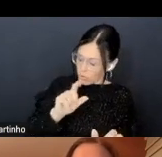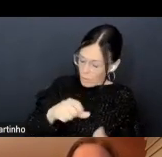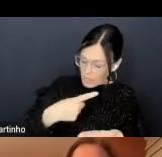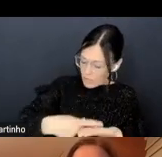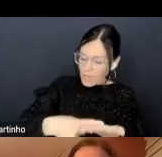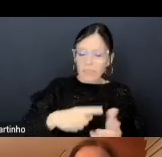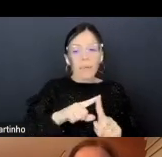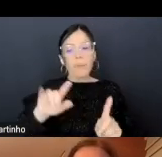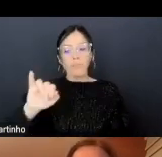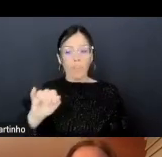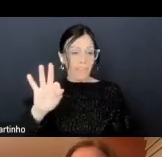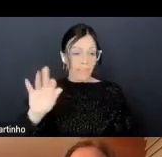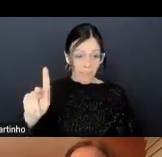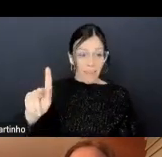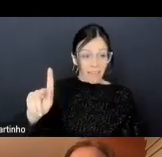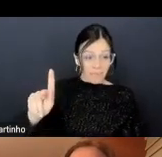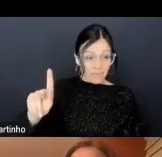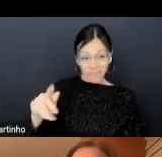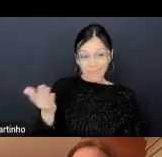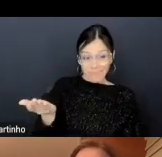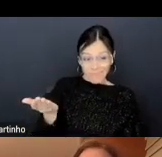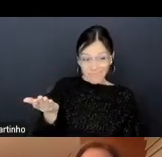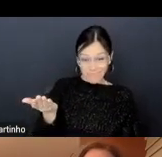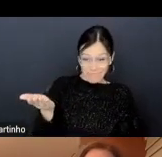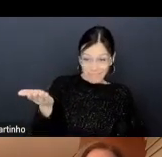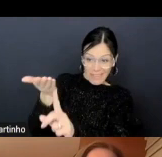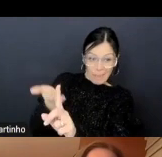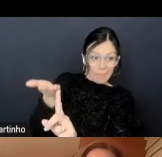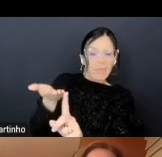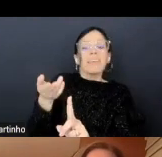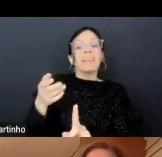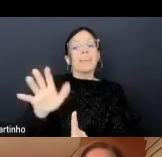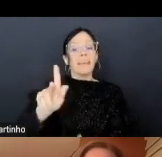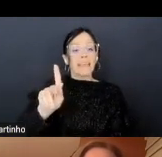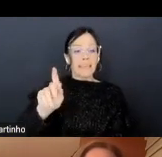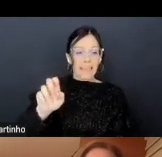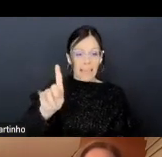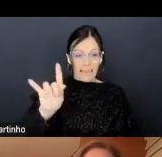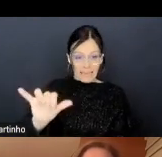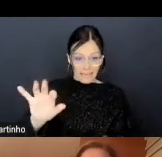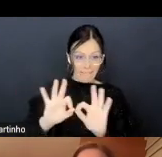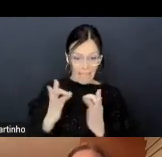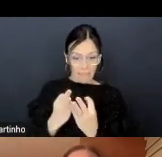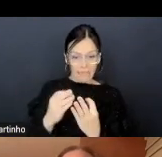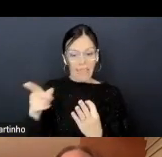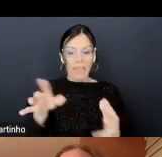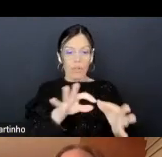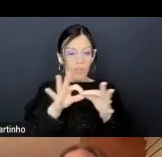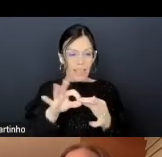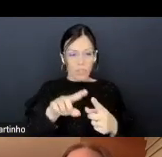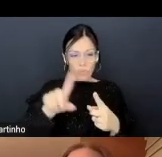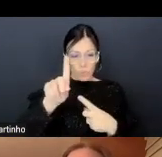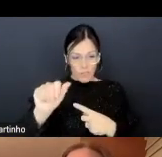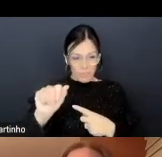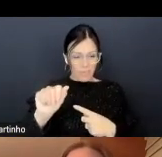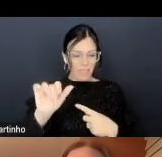but john f kennedy so the kennedy family their relationship to disability was